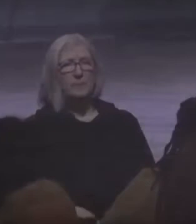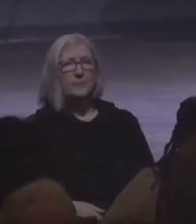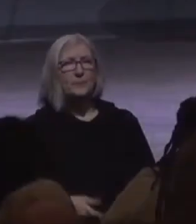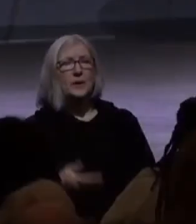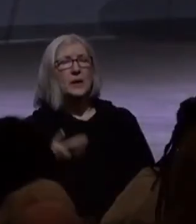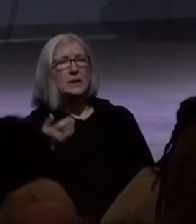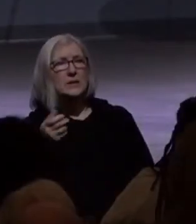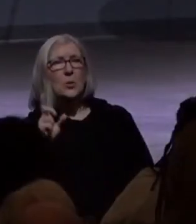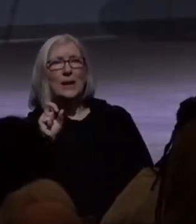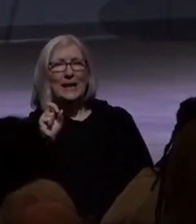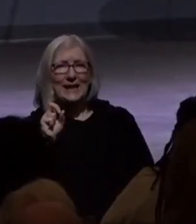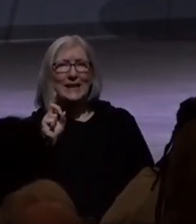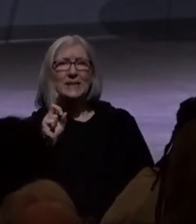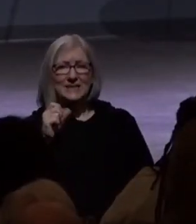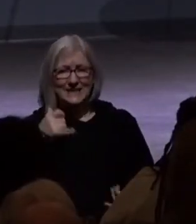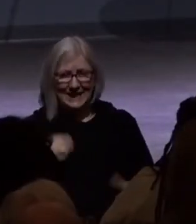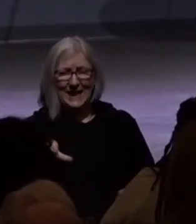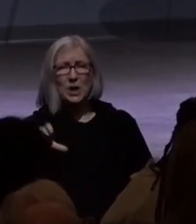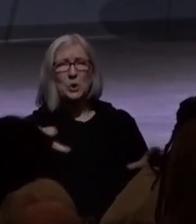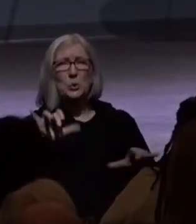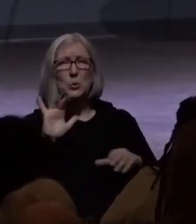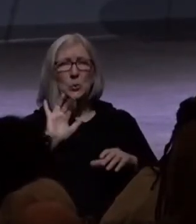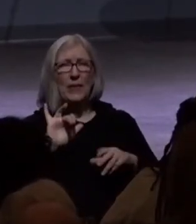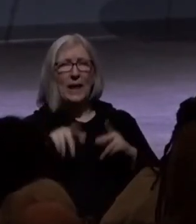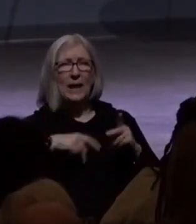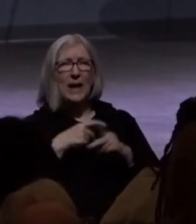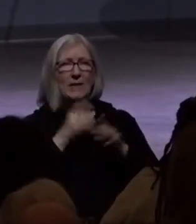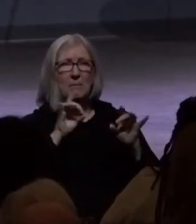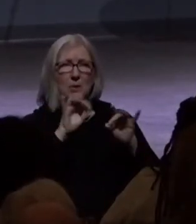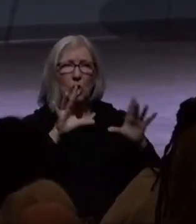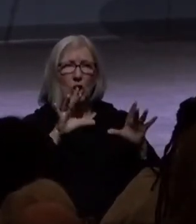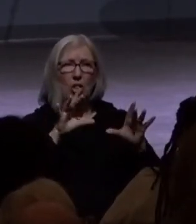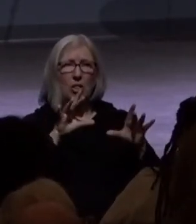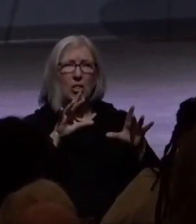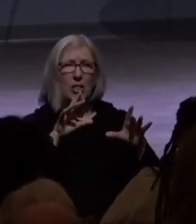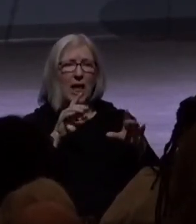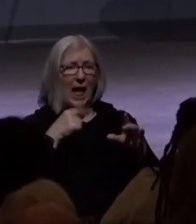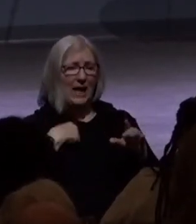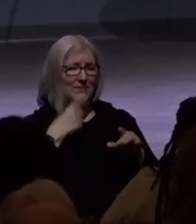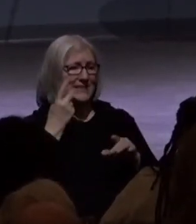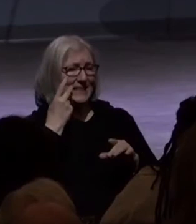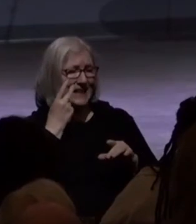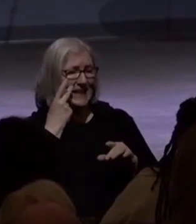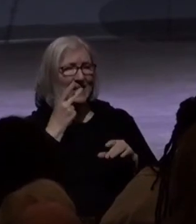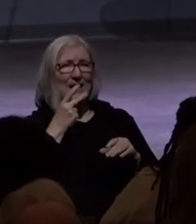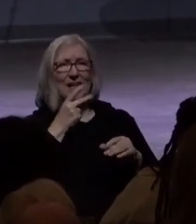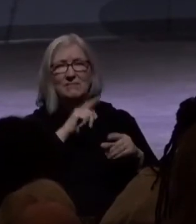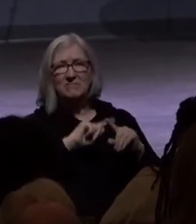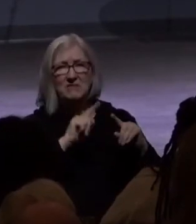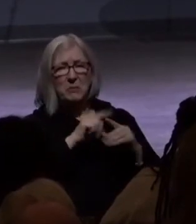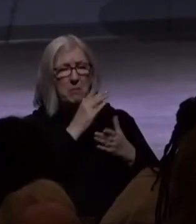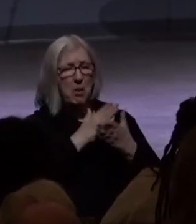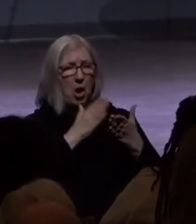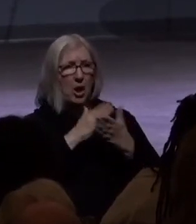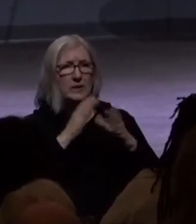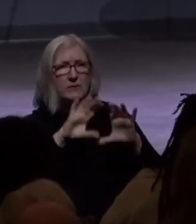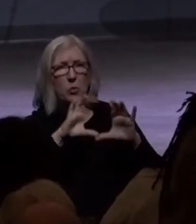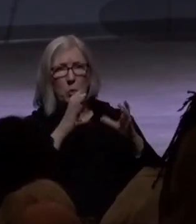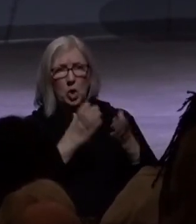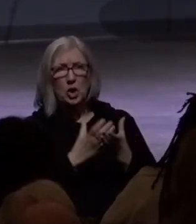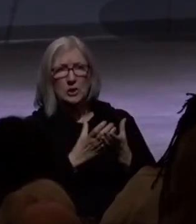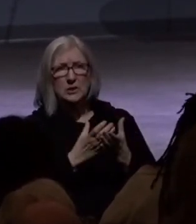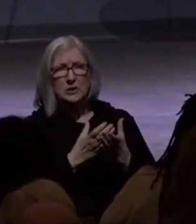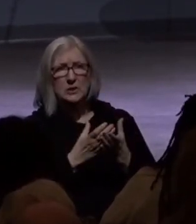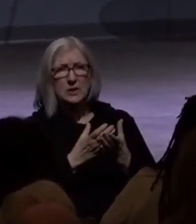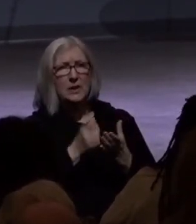miracles like that in sections of the world. I've been around the world in the places often where people don't go. They're not on the tourist journey.